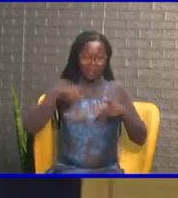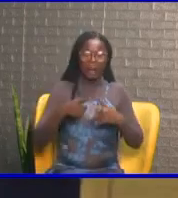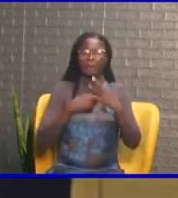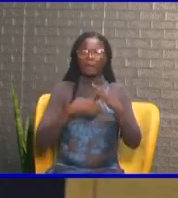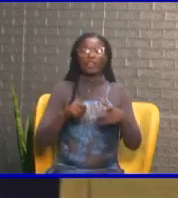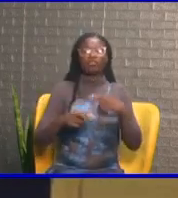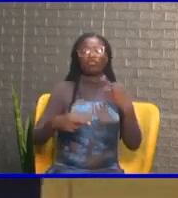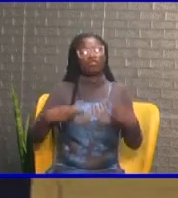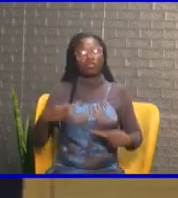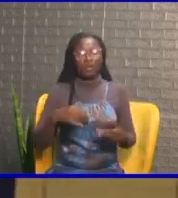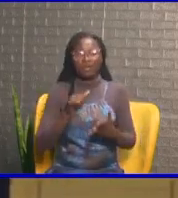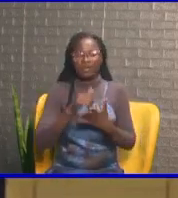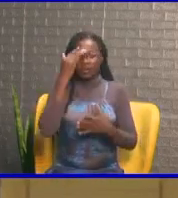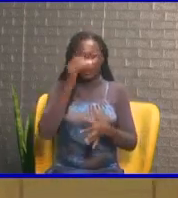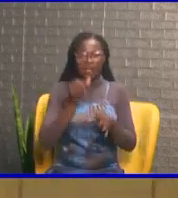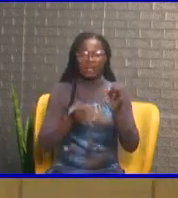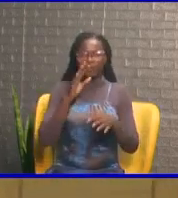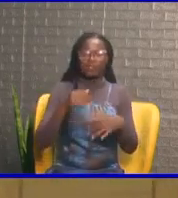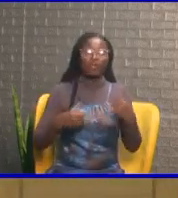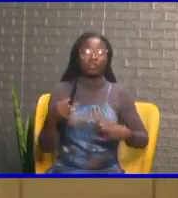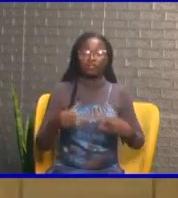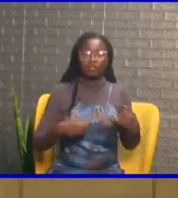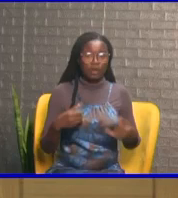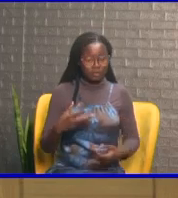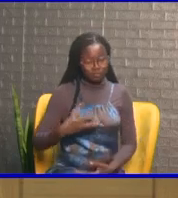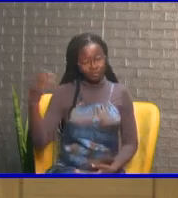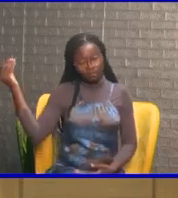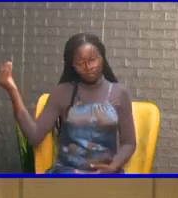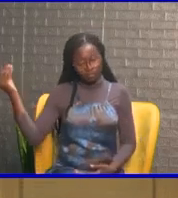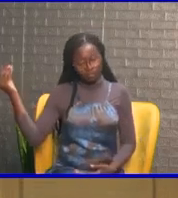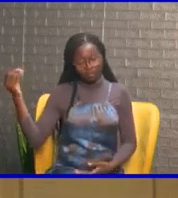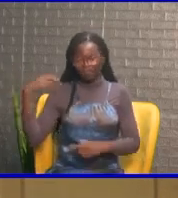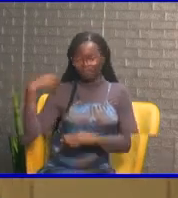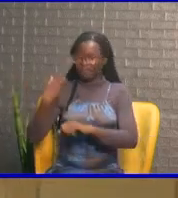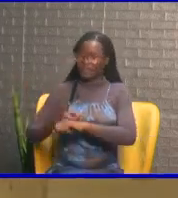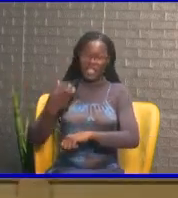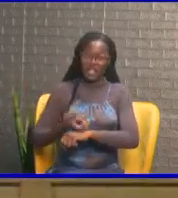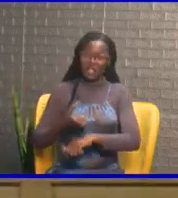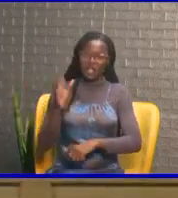That's why if your joy goes, it's very difficult to get your body healed.